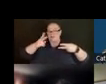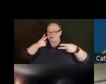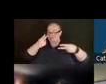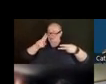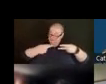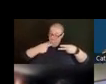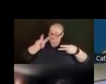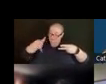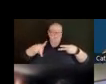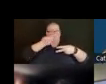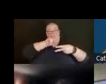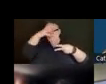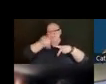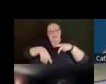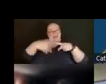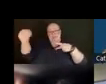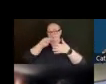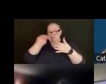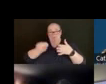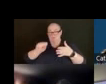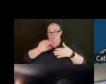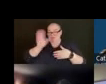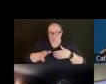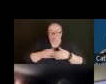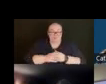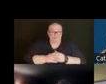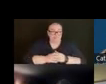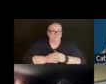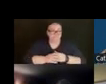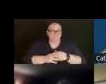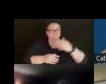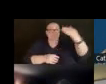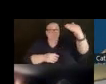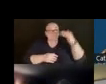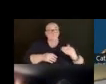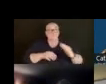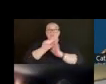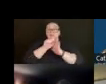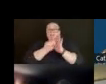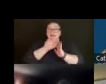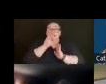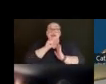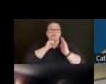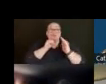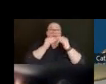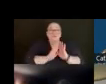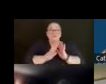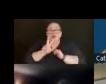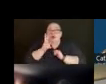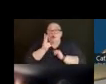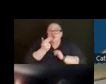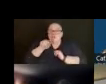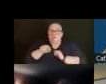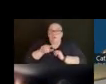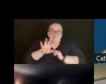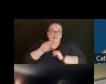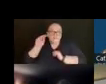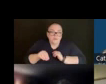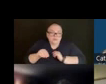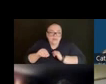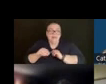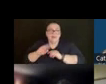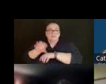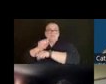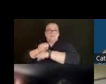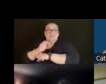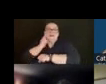In Massachusetts, 13.5% of units in state elderly housing are reserved for adults with